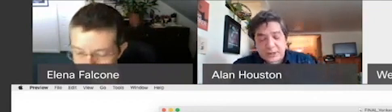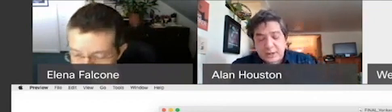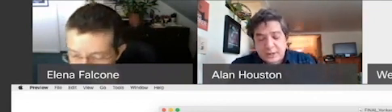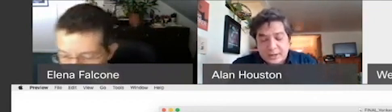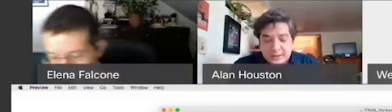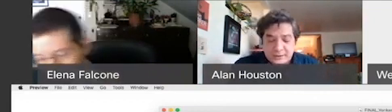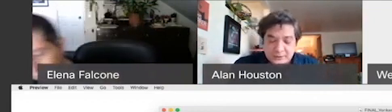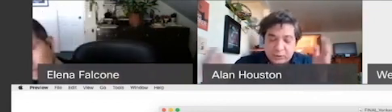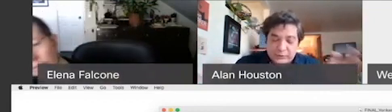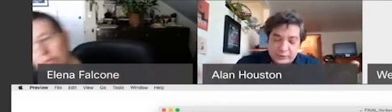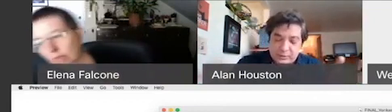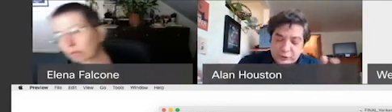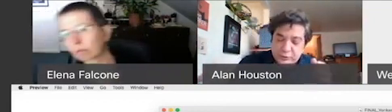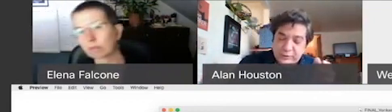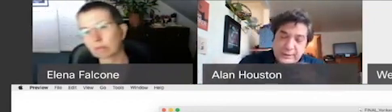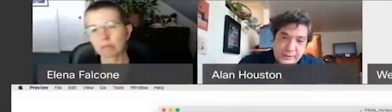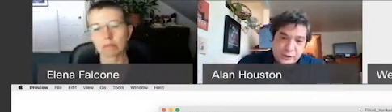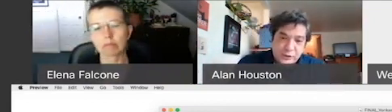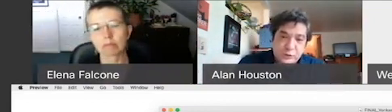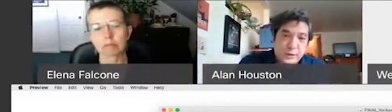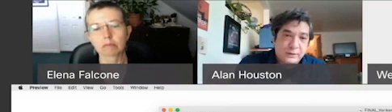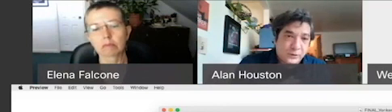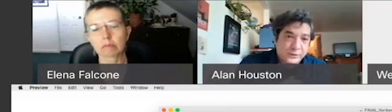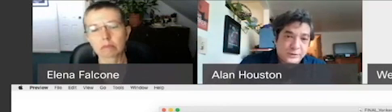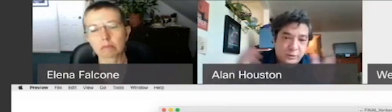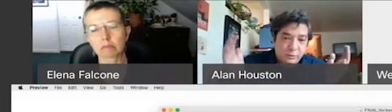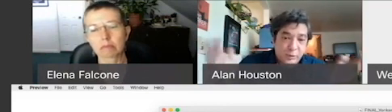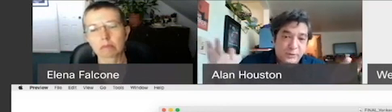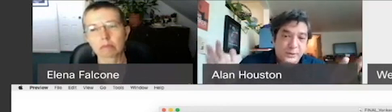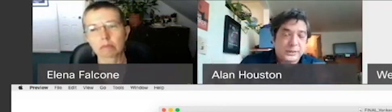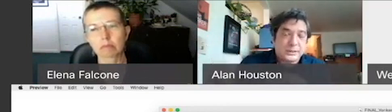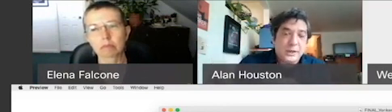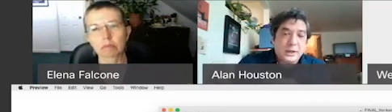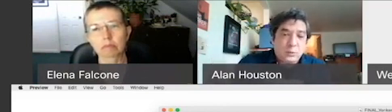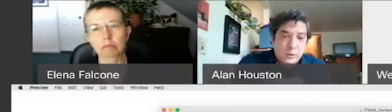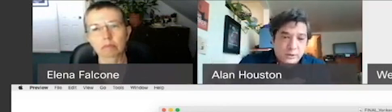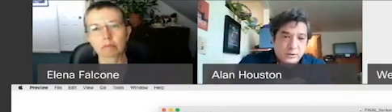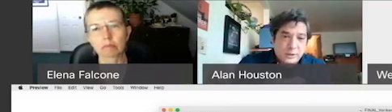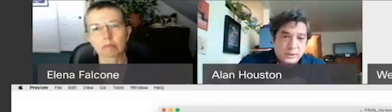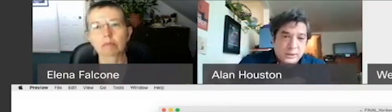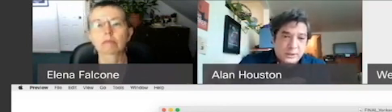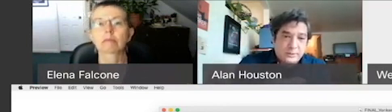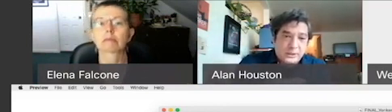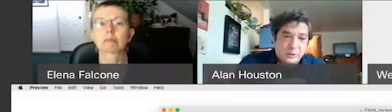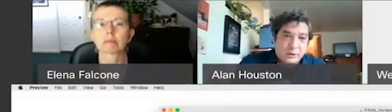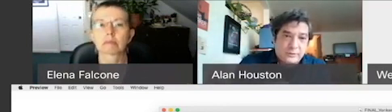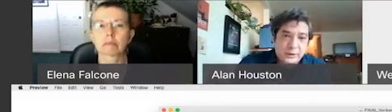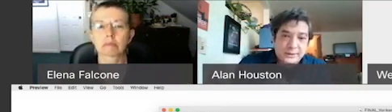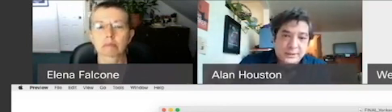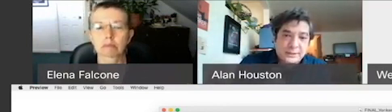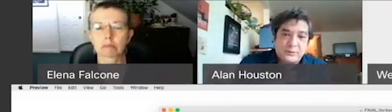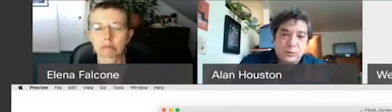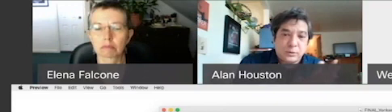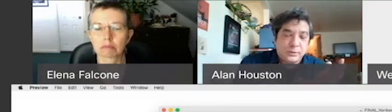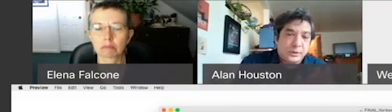this runs from June 13th to June 21st. So both buildings will be early voting sites for